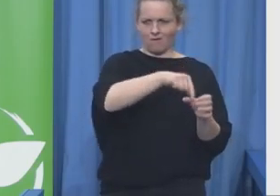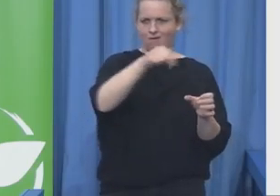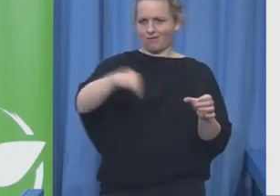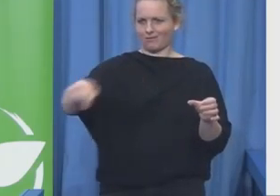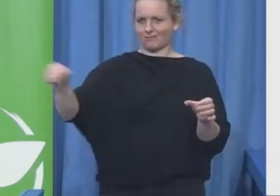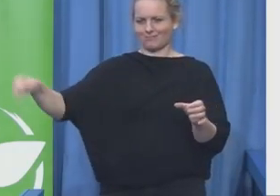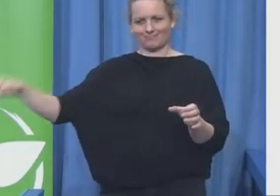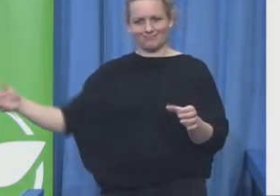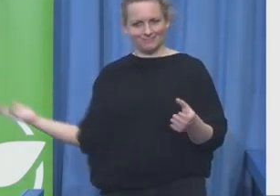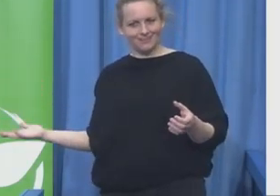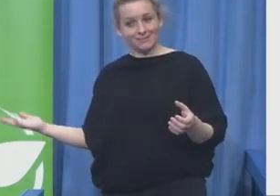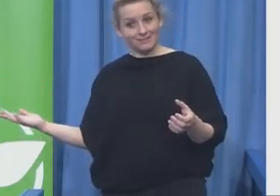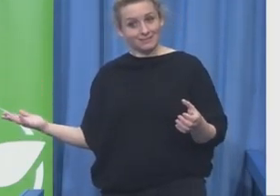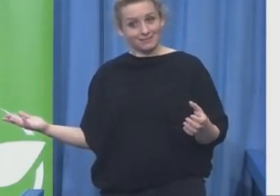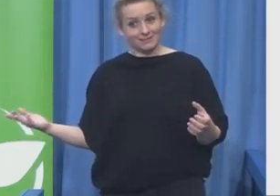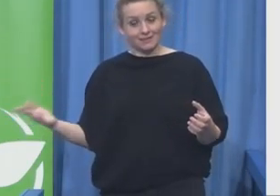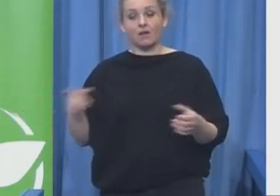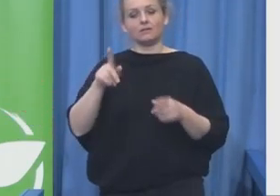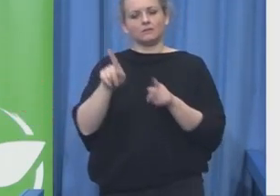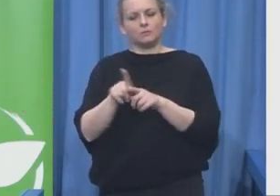Armenia,